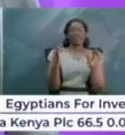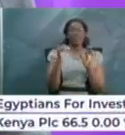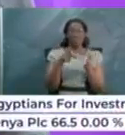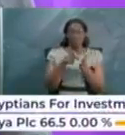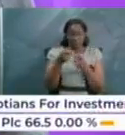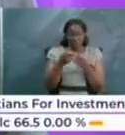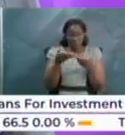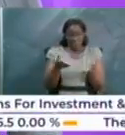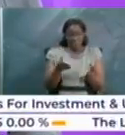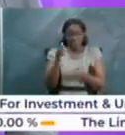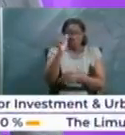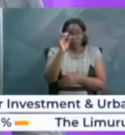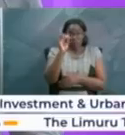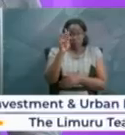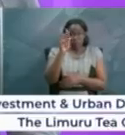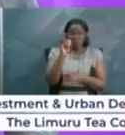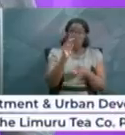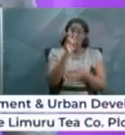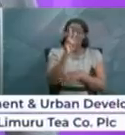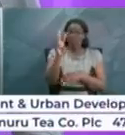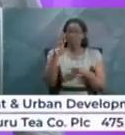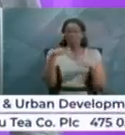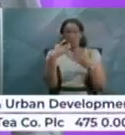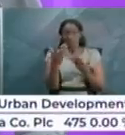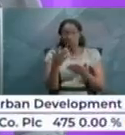SOKO, either the website, which is